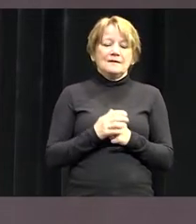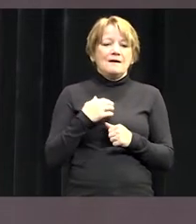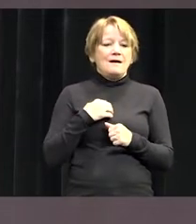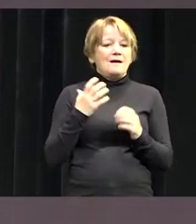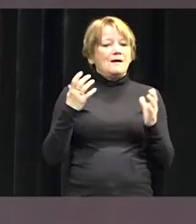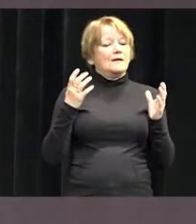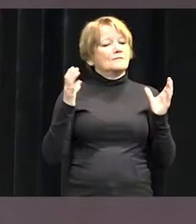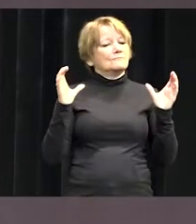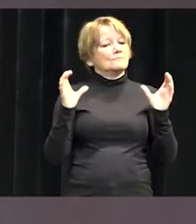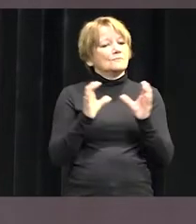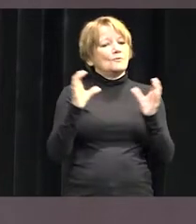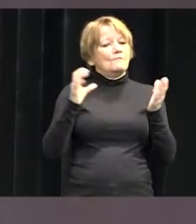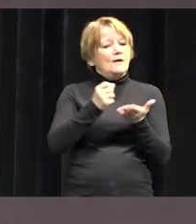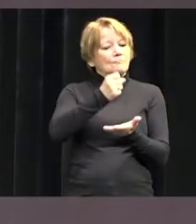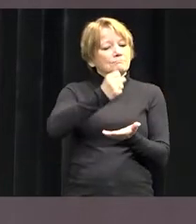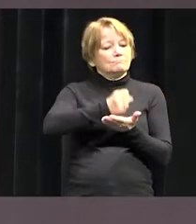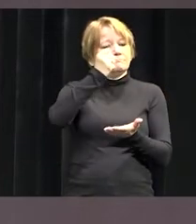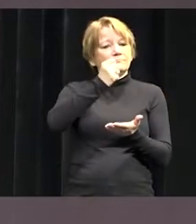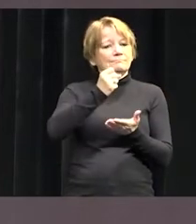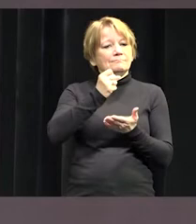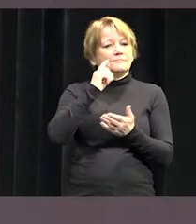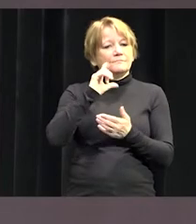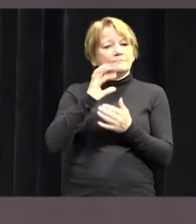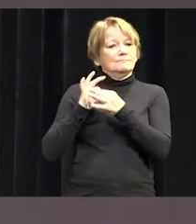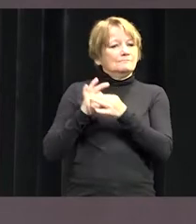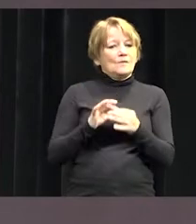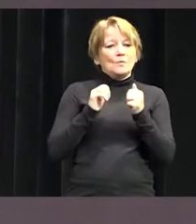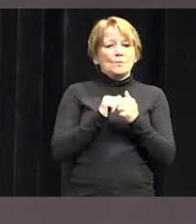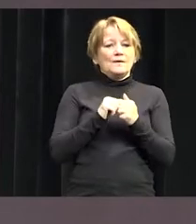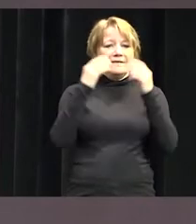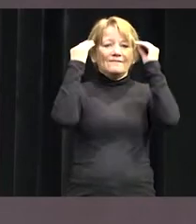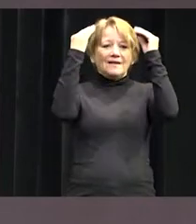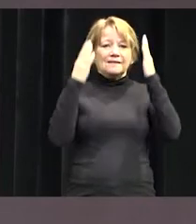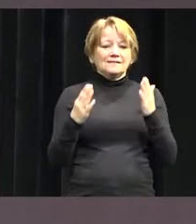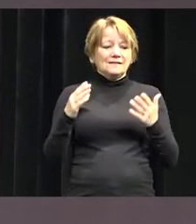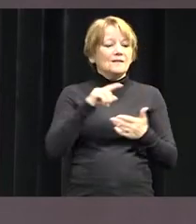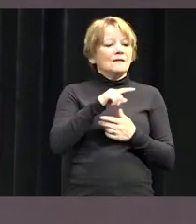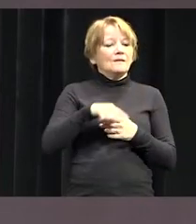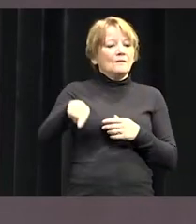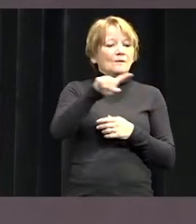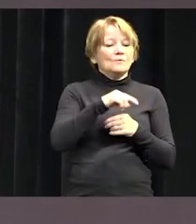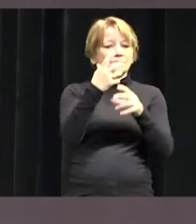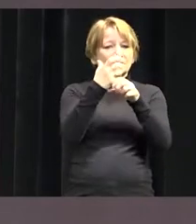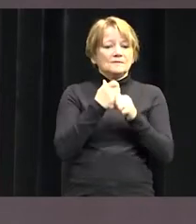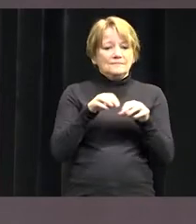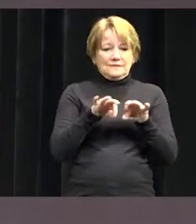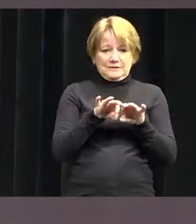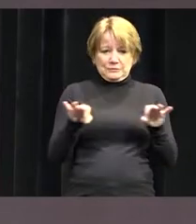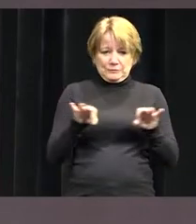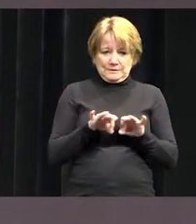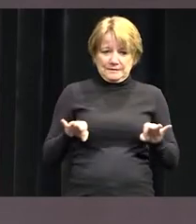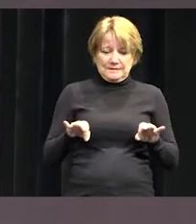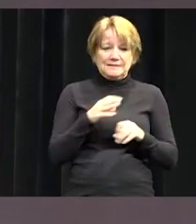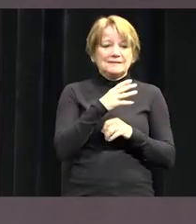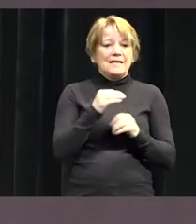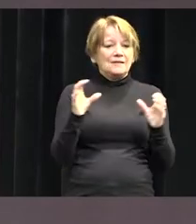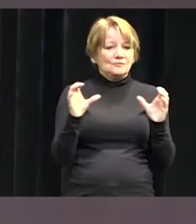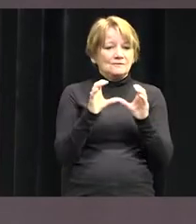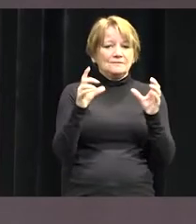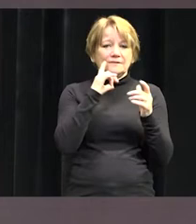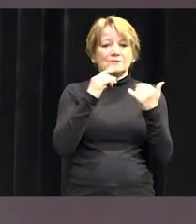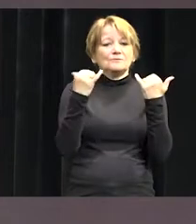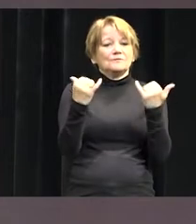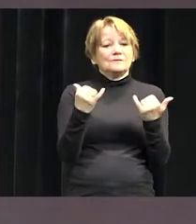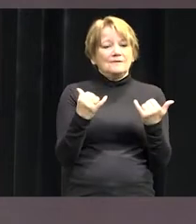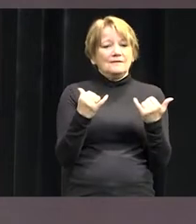today have completed all the requirements for each program as set forth by